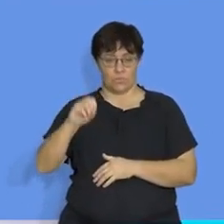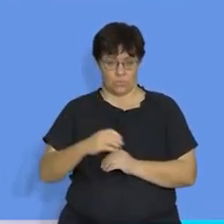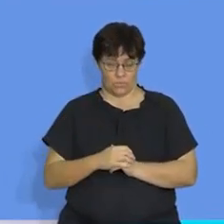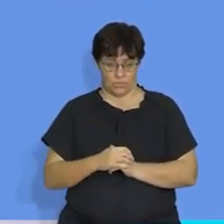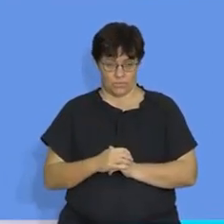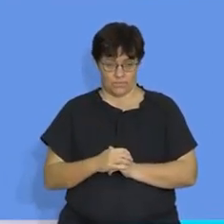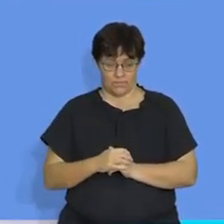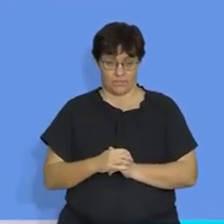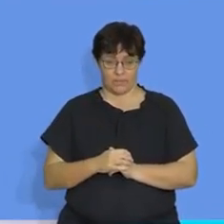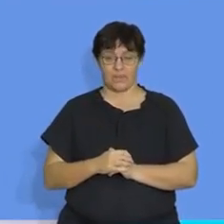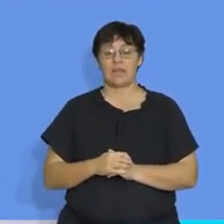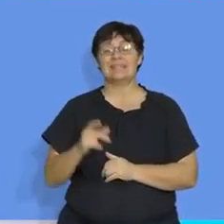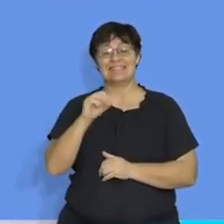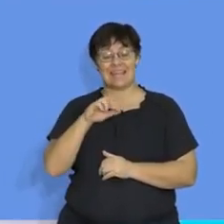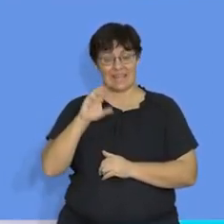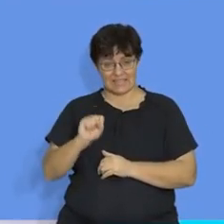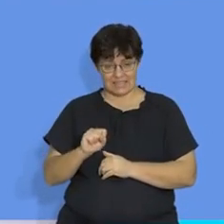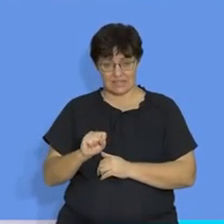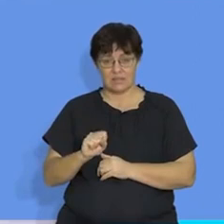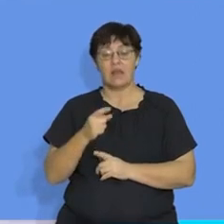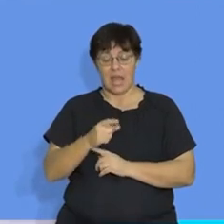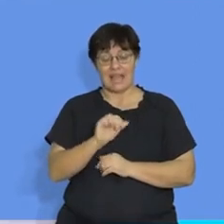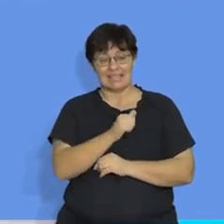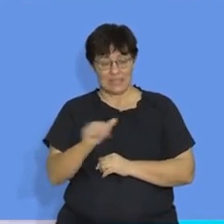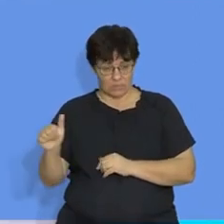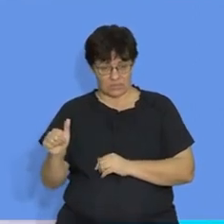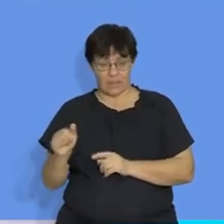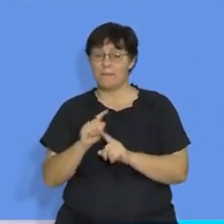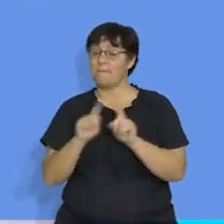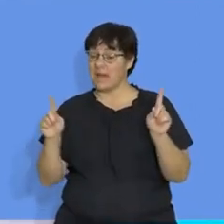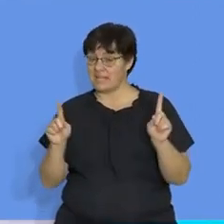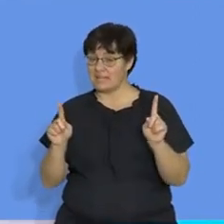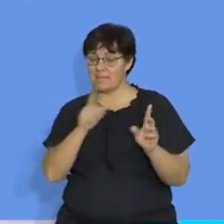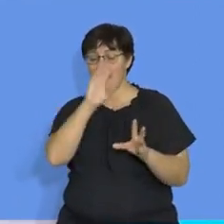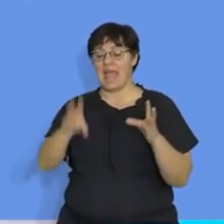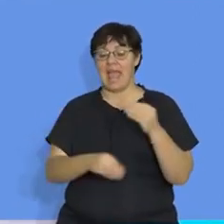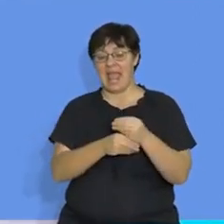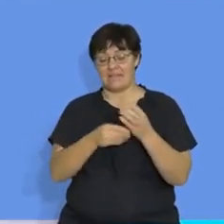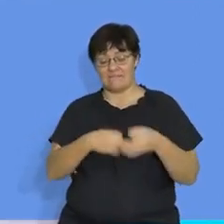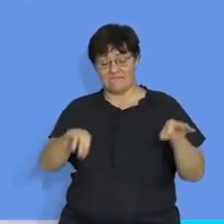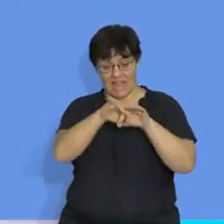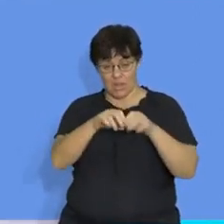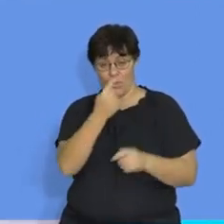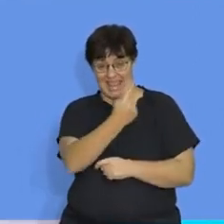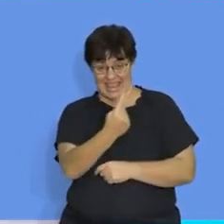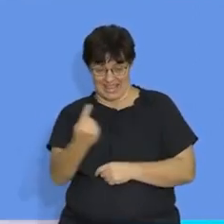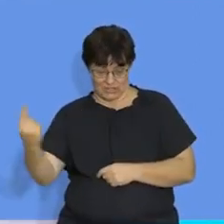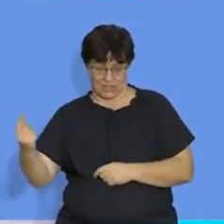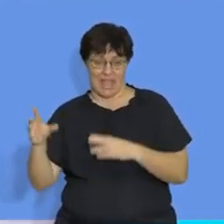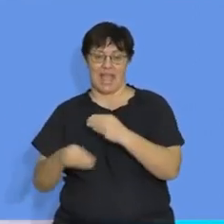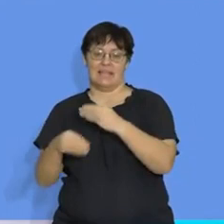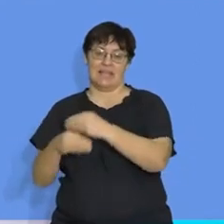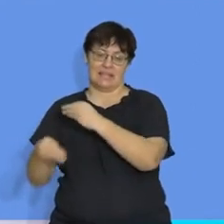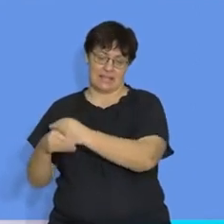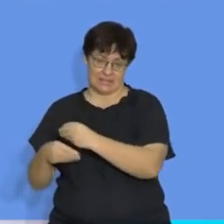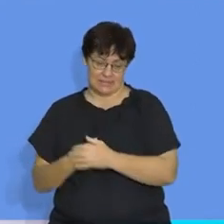A geometric series is a geometric sequence, except I am adding the values of each term